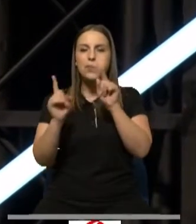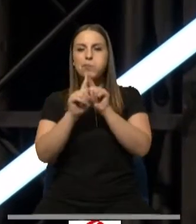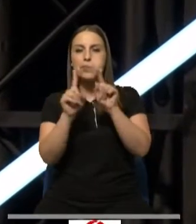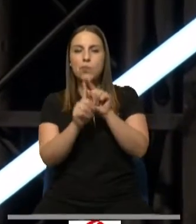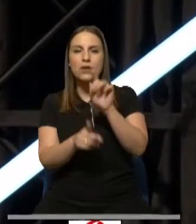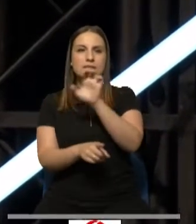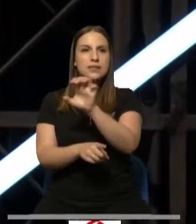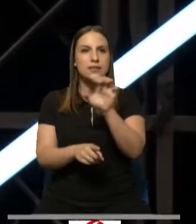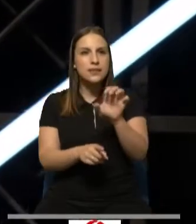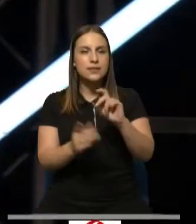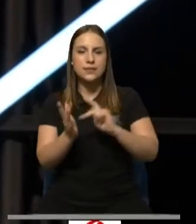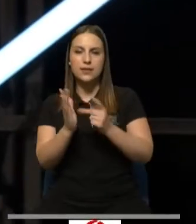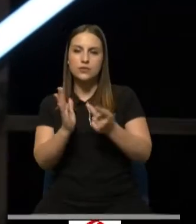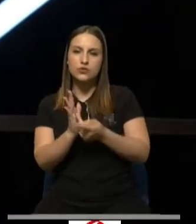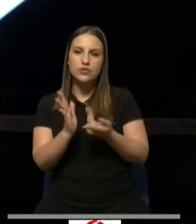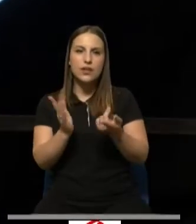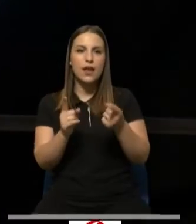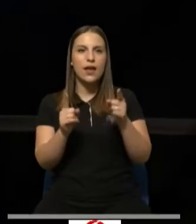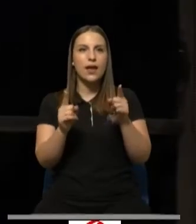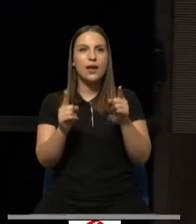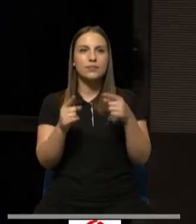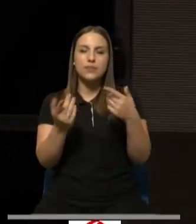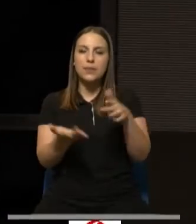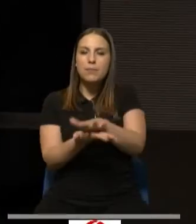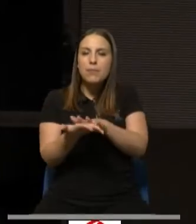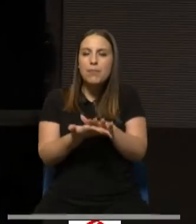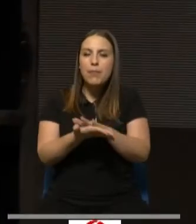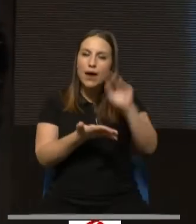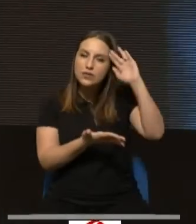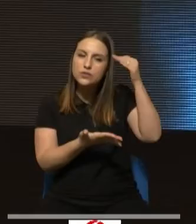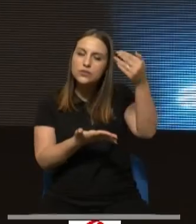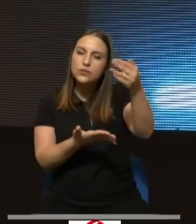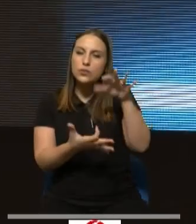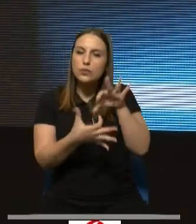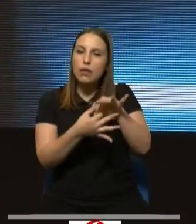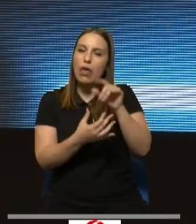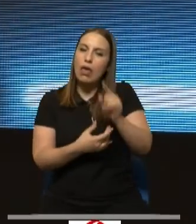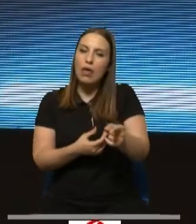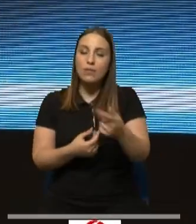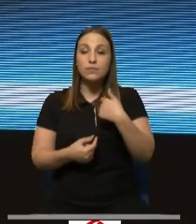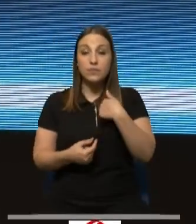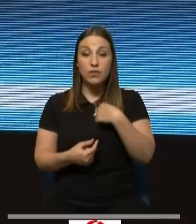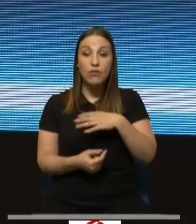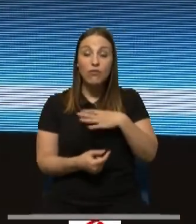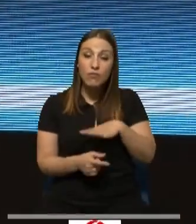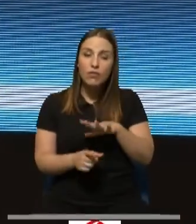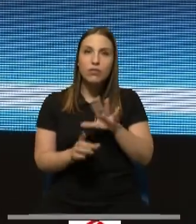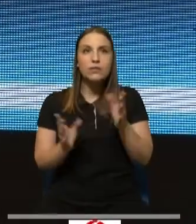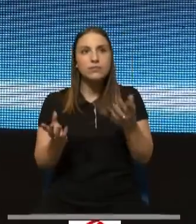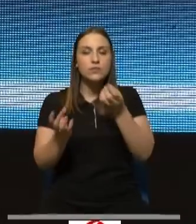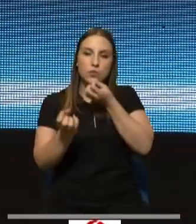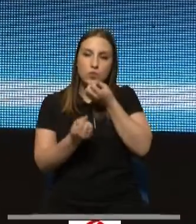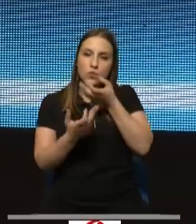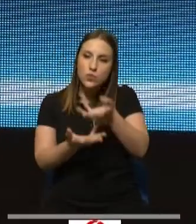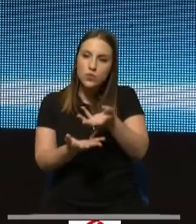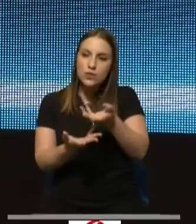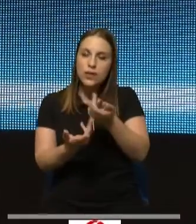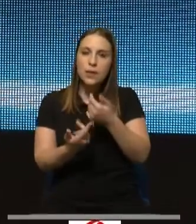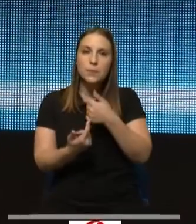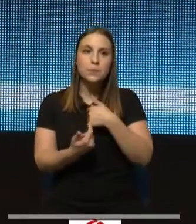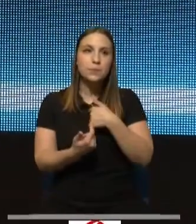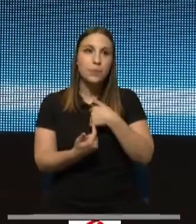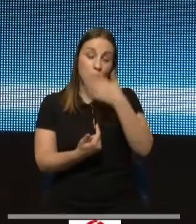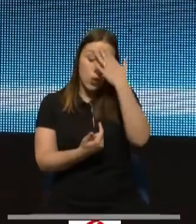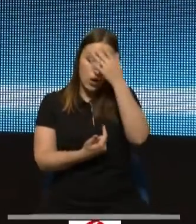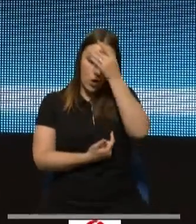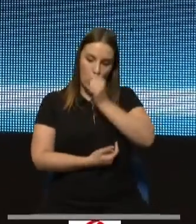talk as if science and technology were the basis of this future. And so basically I would like to tell